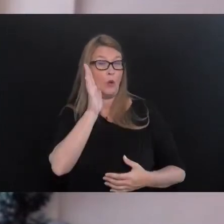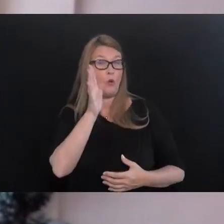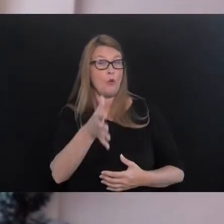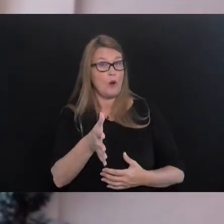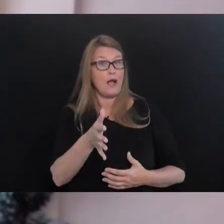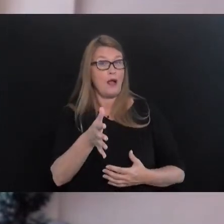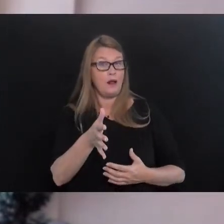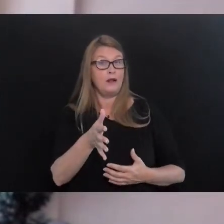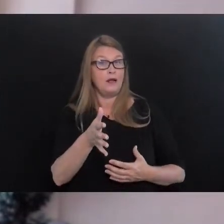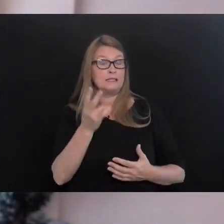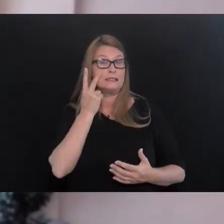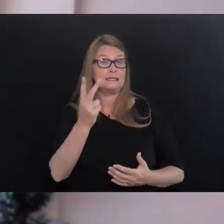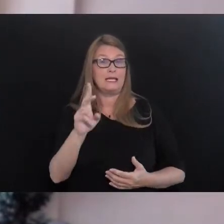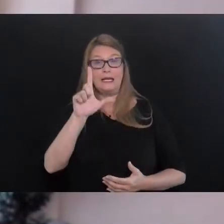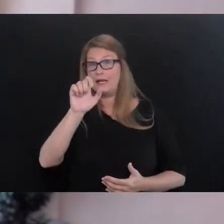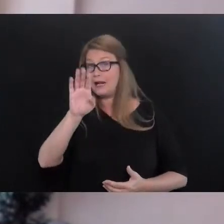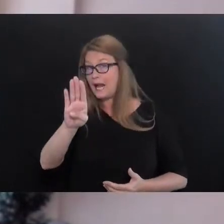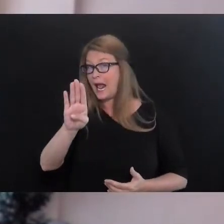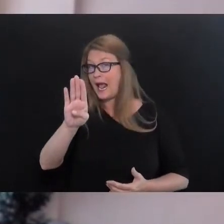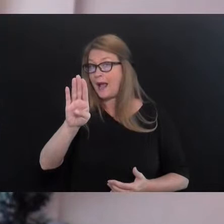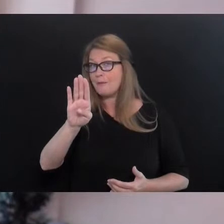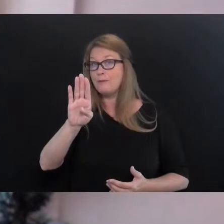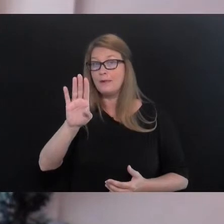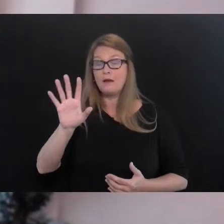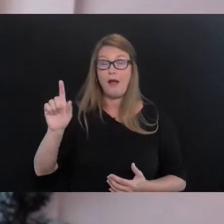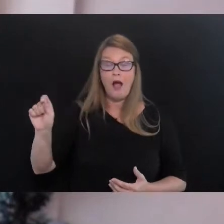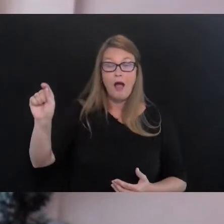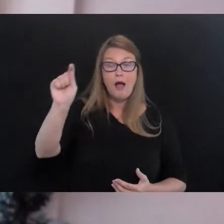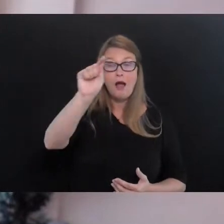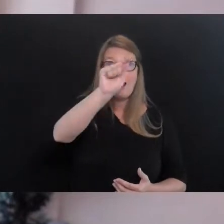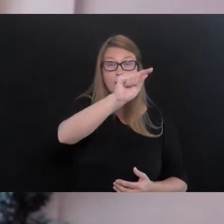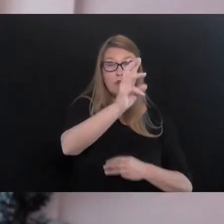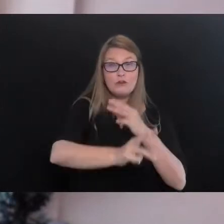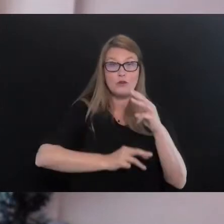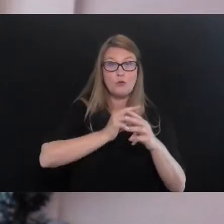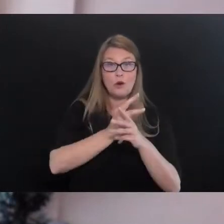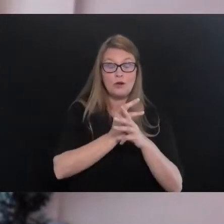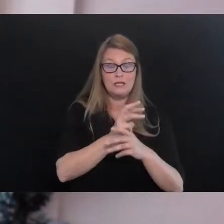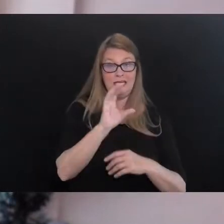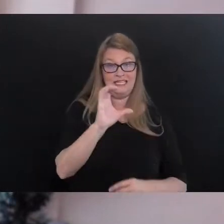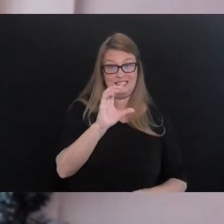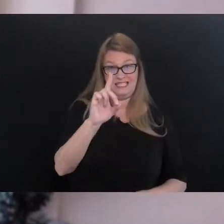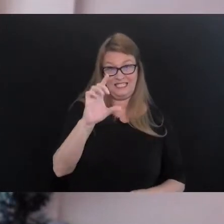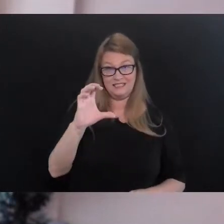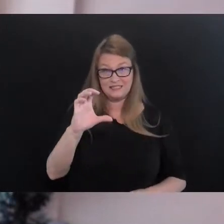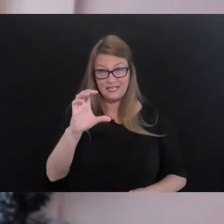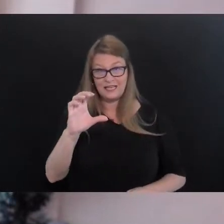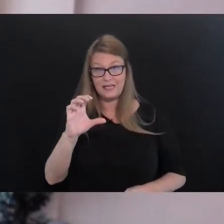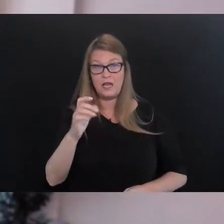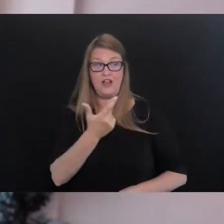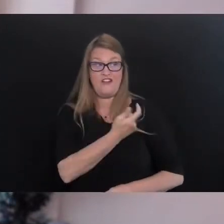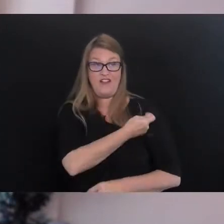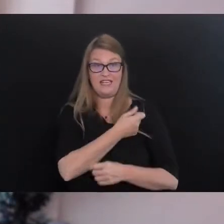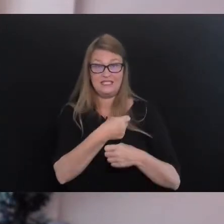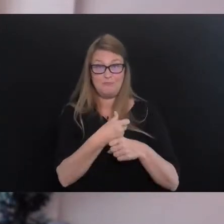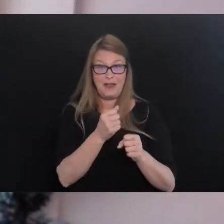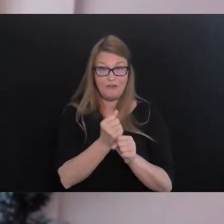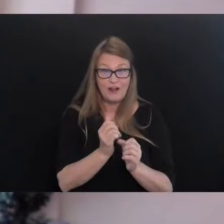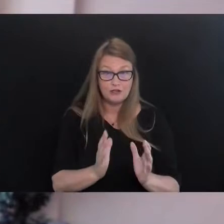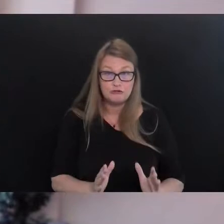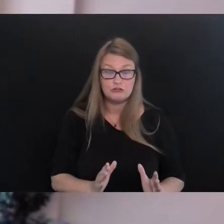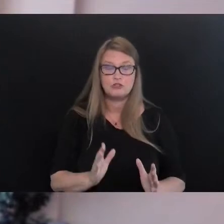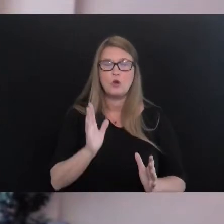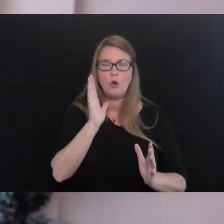find laboratories from around the world, CDC, vaccine manufacturers will all